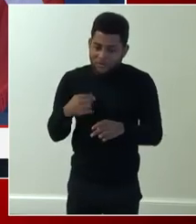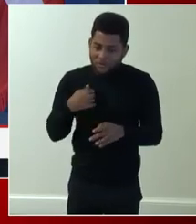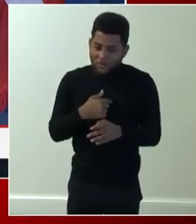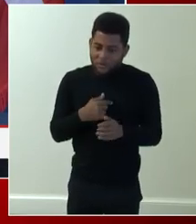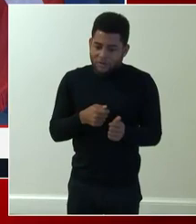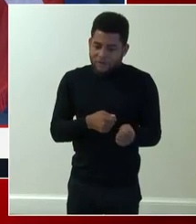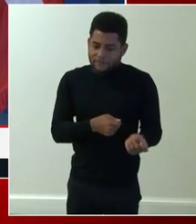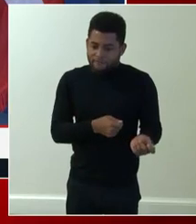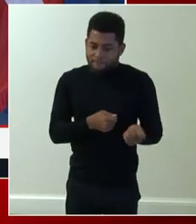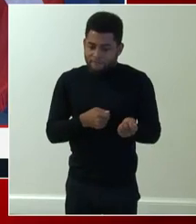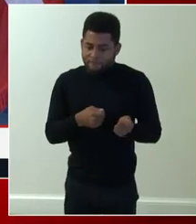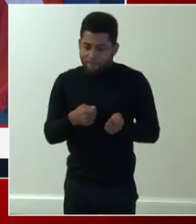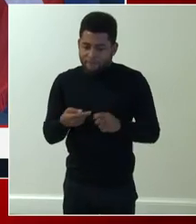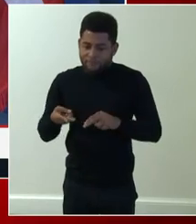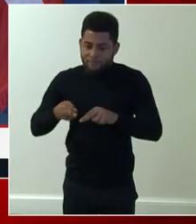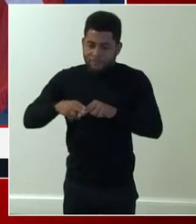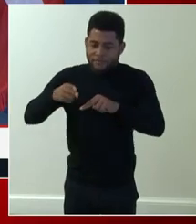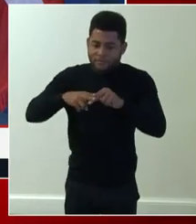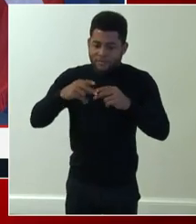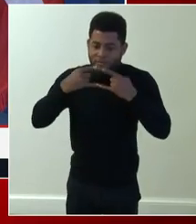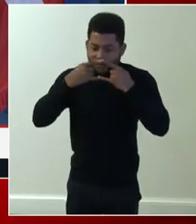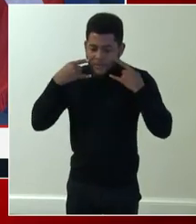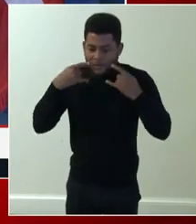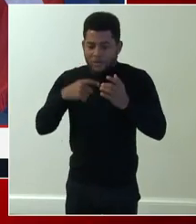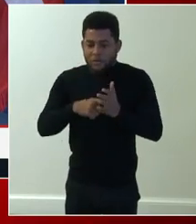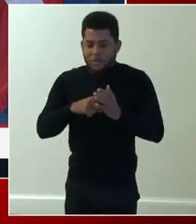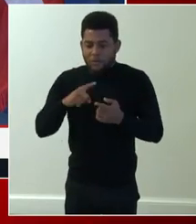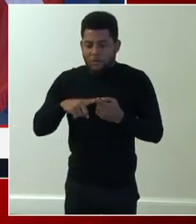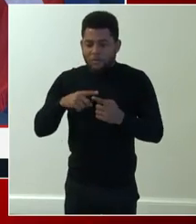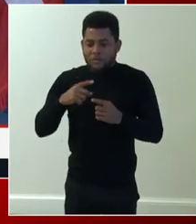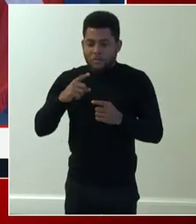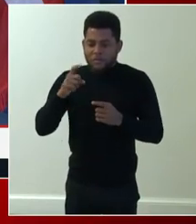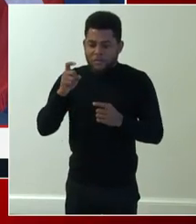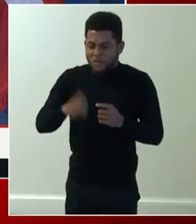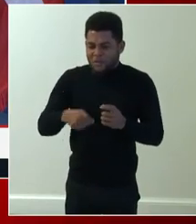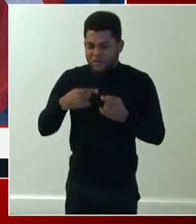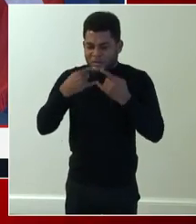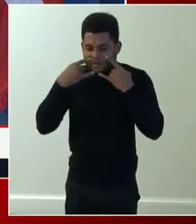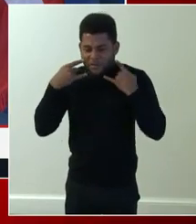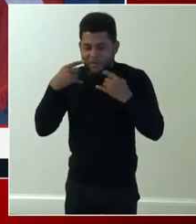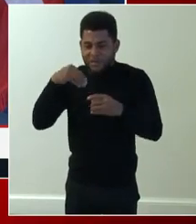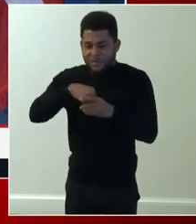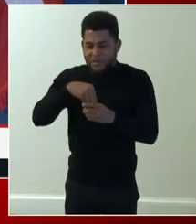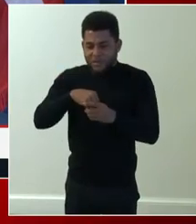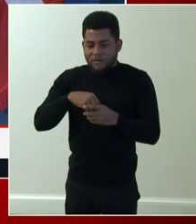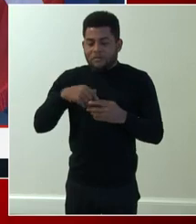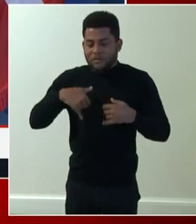mask guidance to a mask mandate, an indoor mask mandate, but also